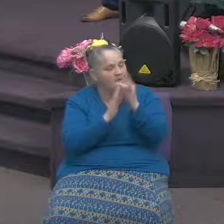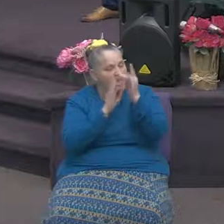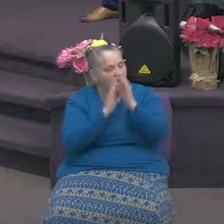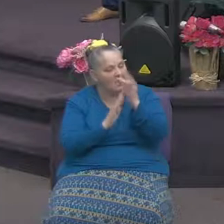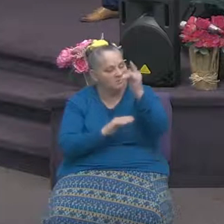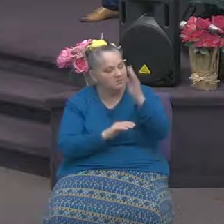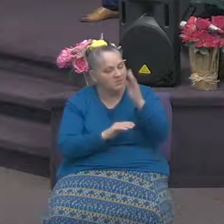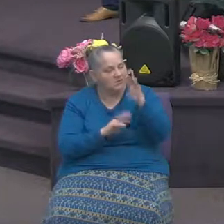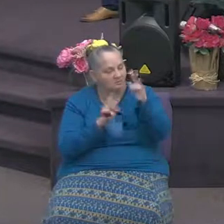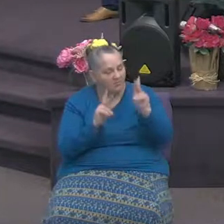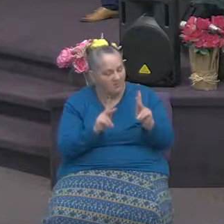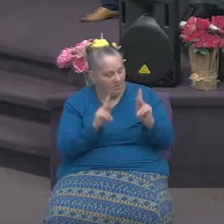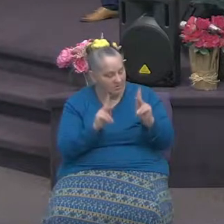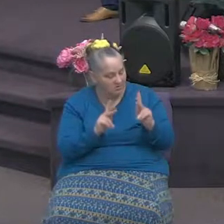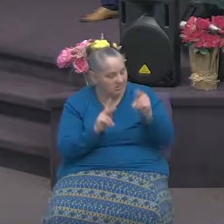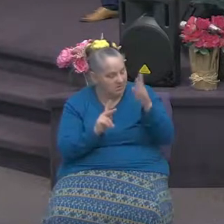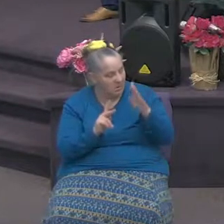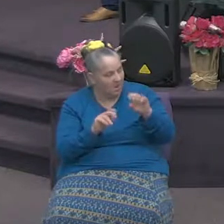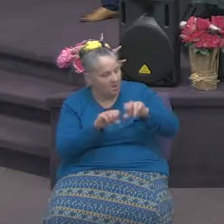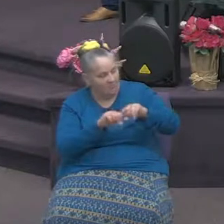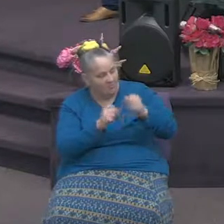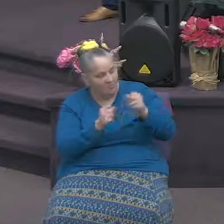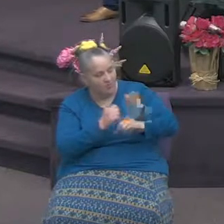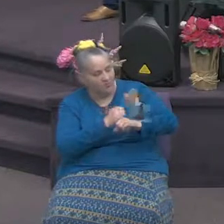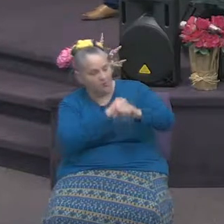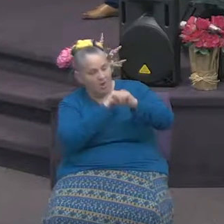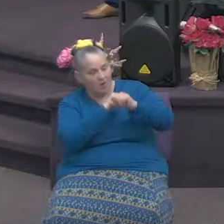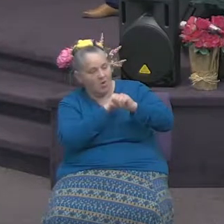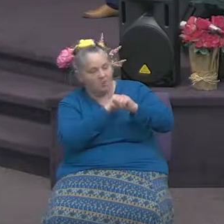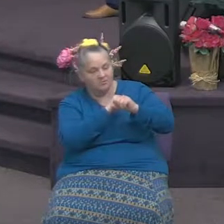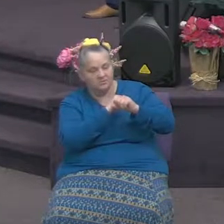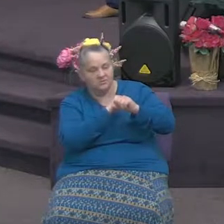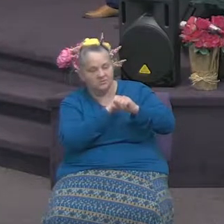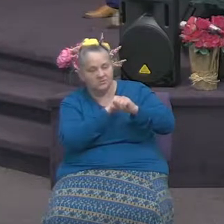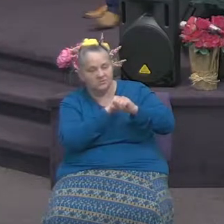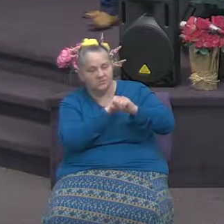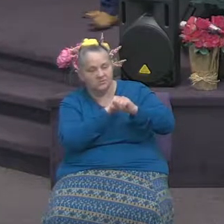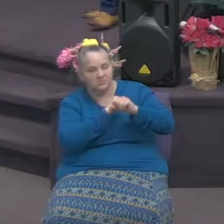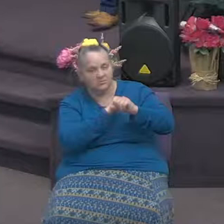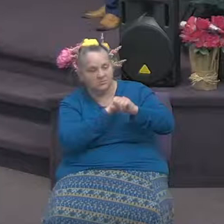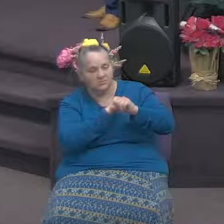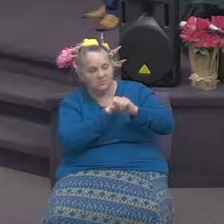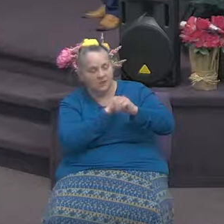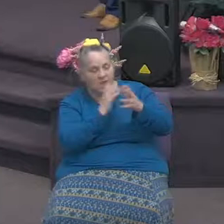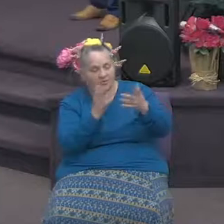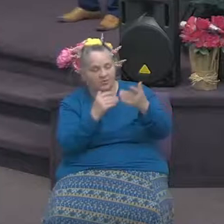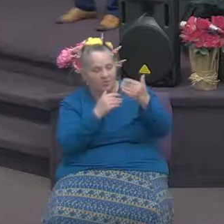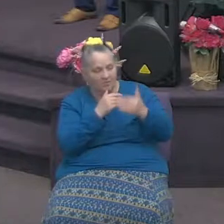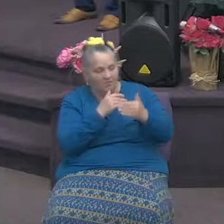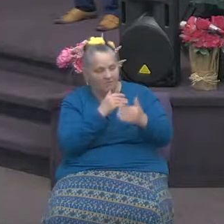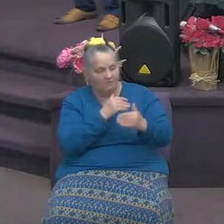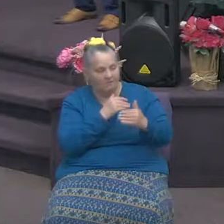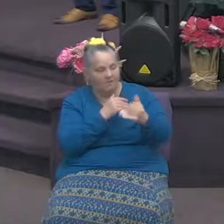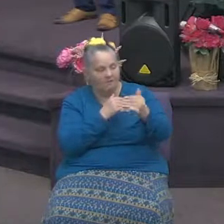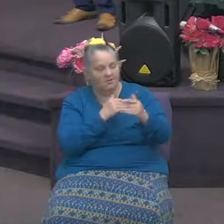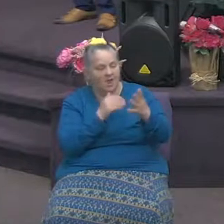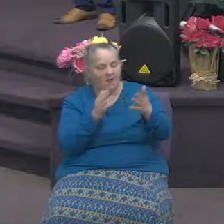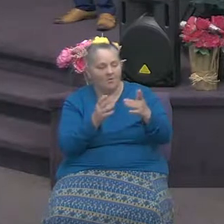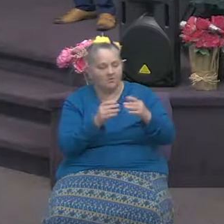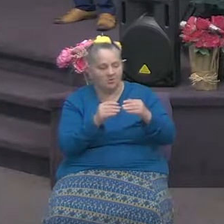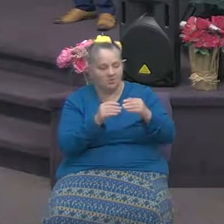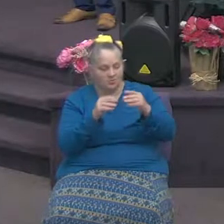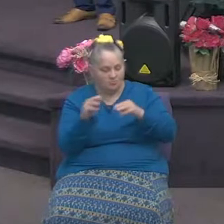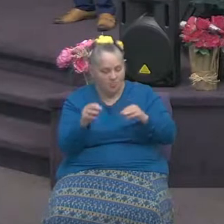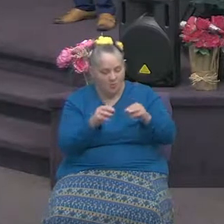ask God personally, God, break this stronghold. I've not went forward. I want to go forward. I want to